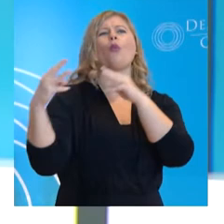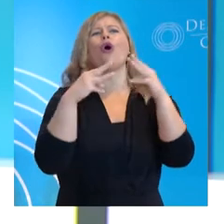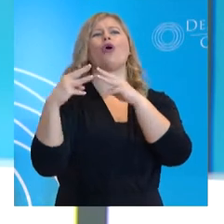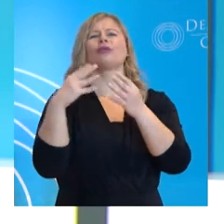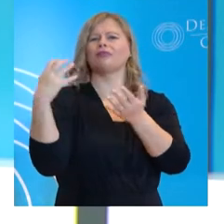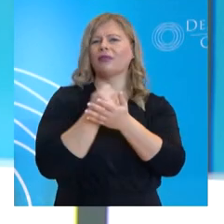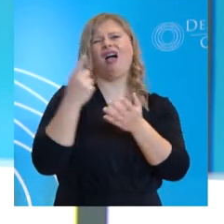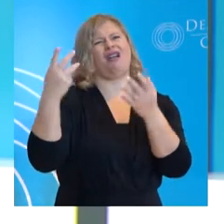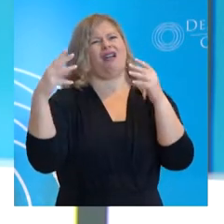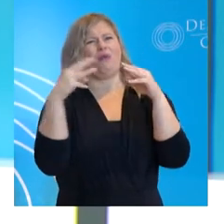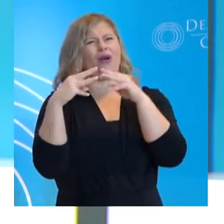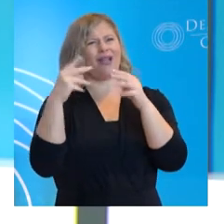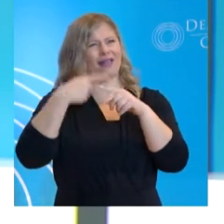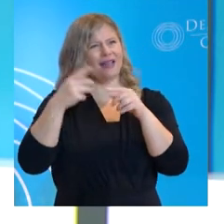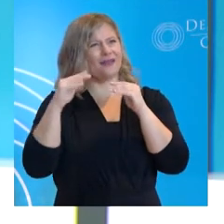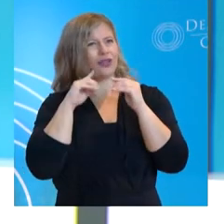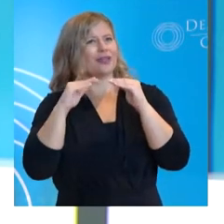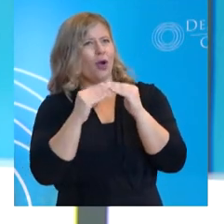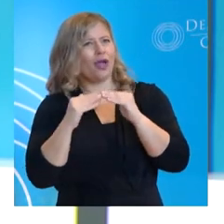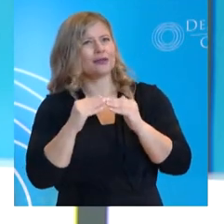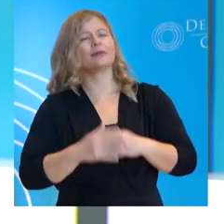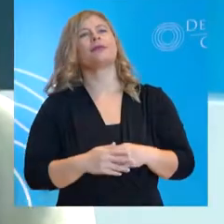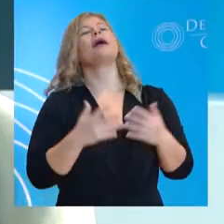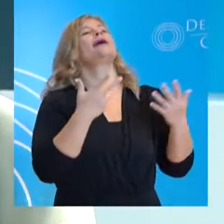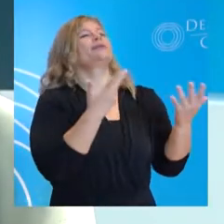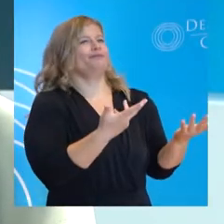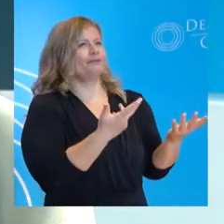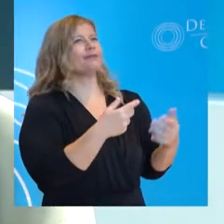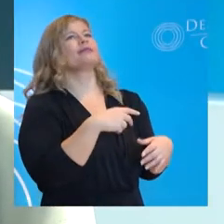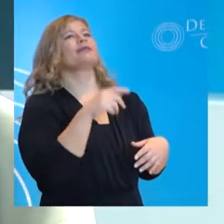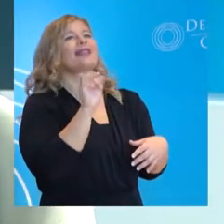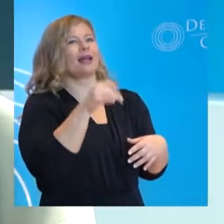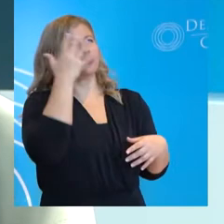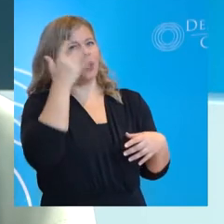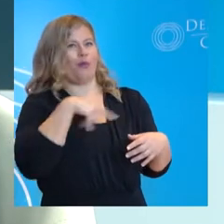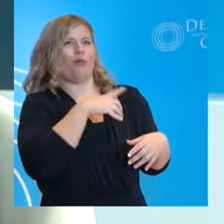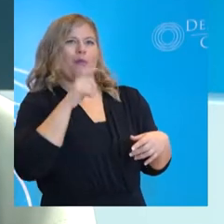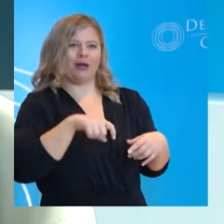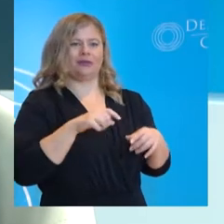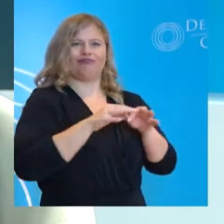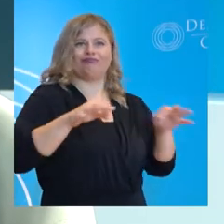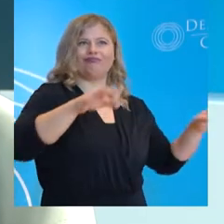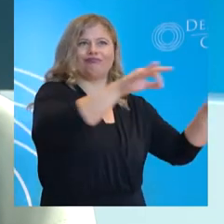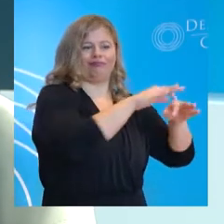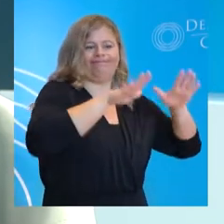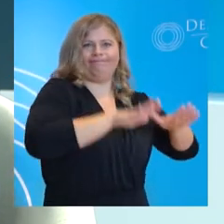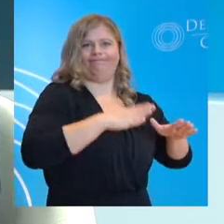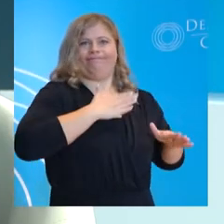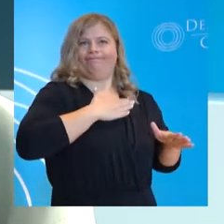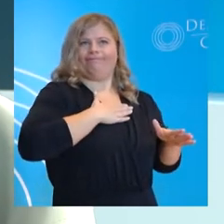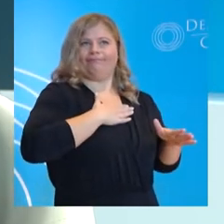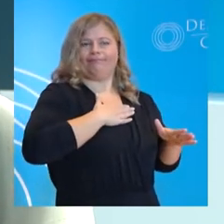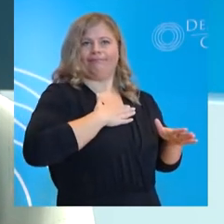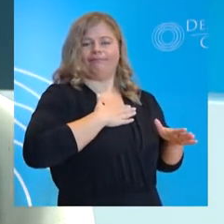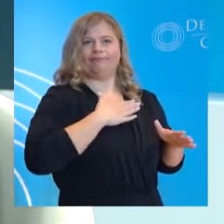that is exactly the purpose of having a strong deterrence capability. Right. But one of the interesting things, of course, is the